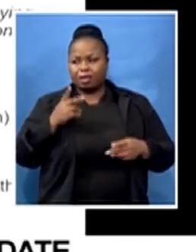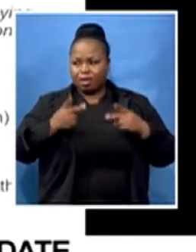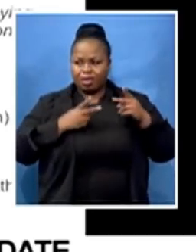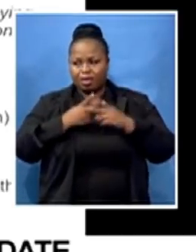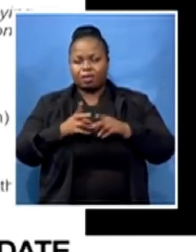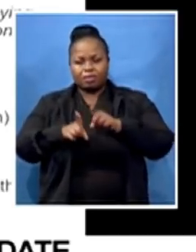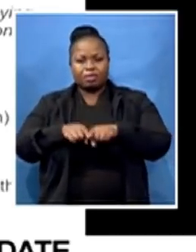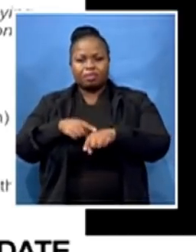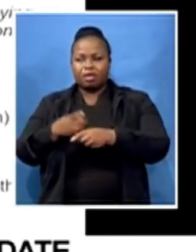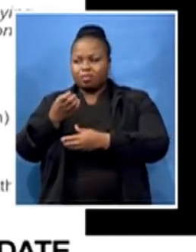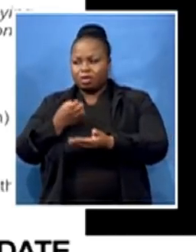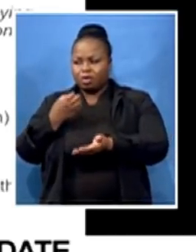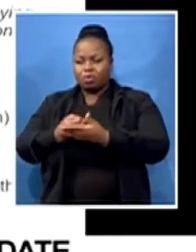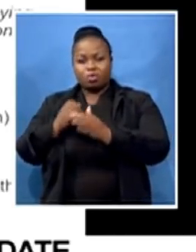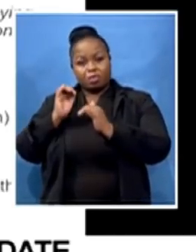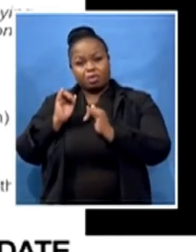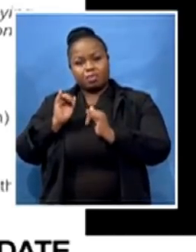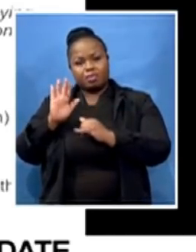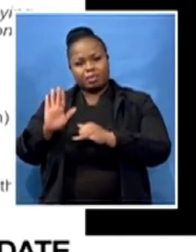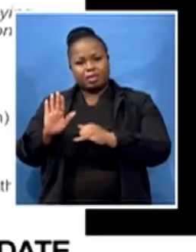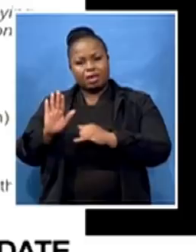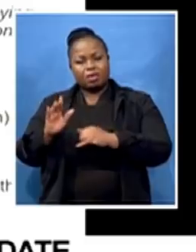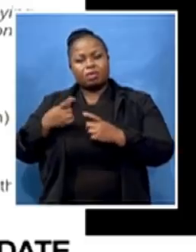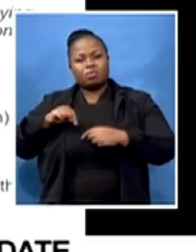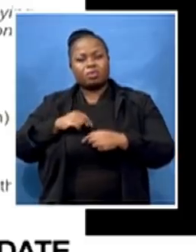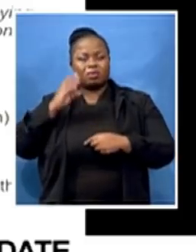which has also